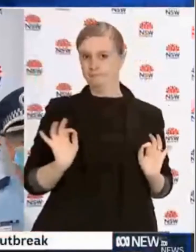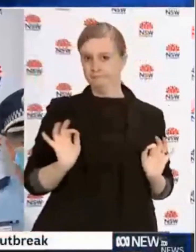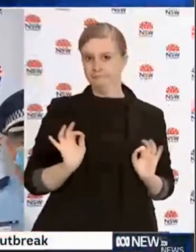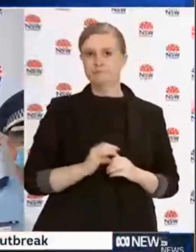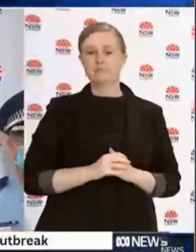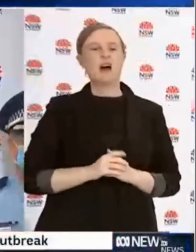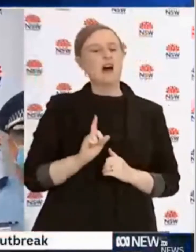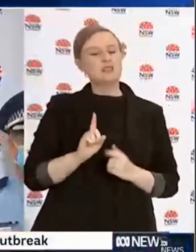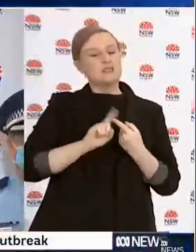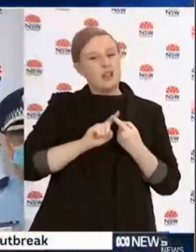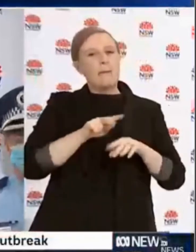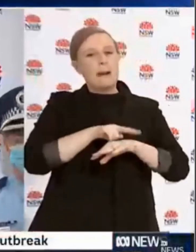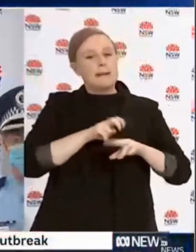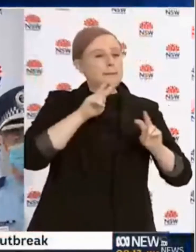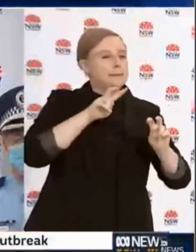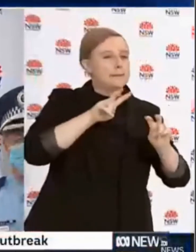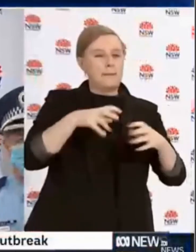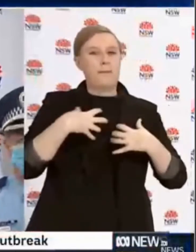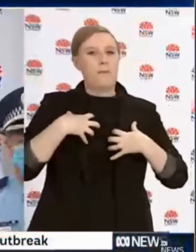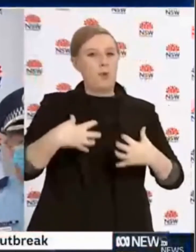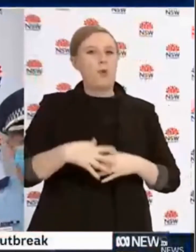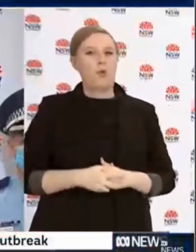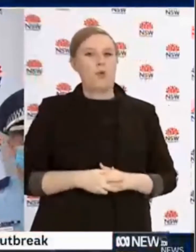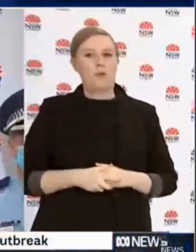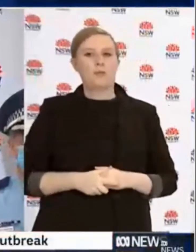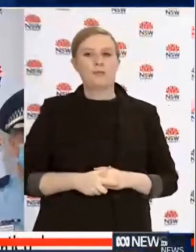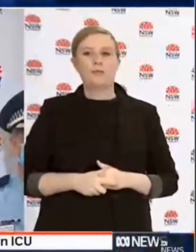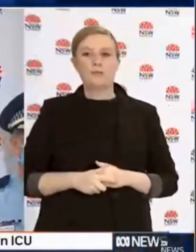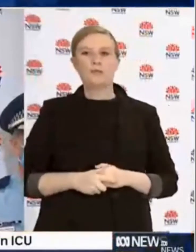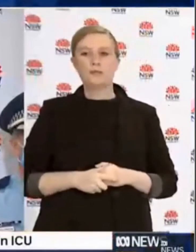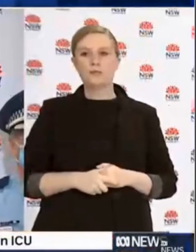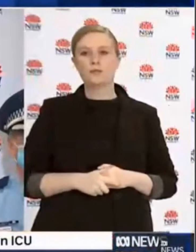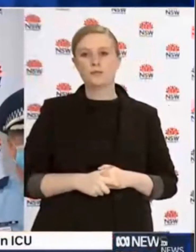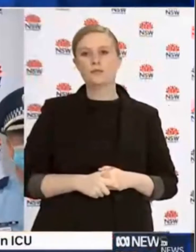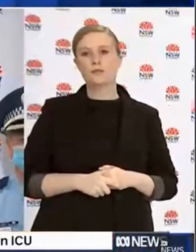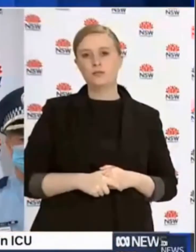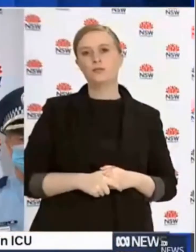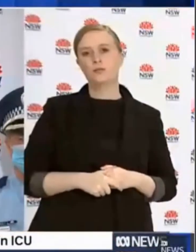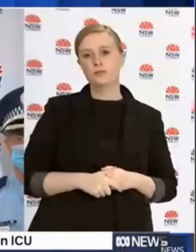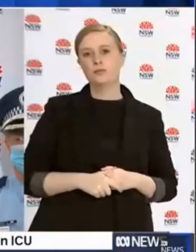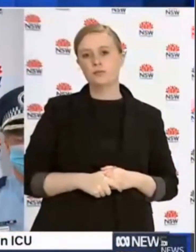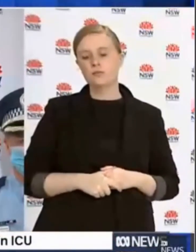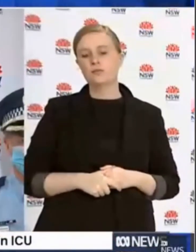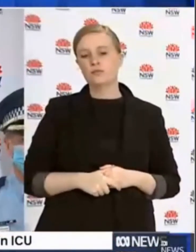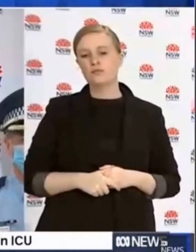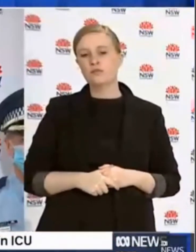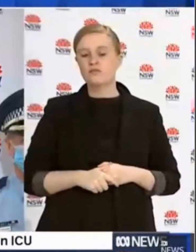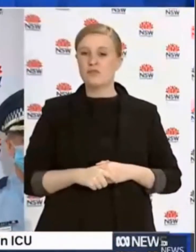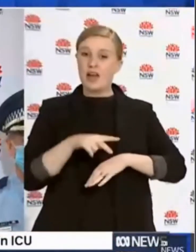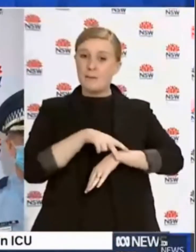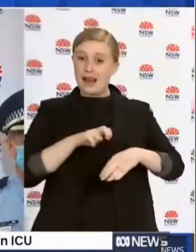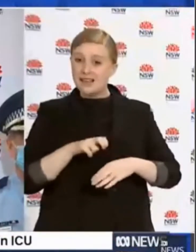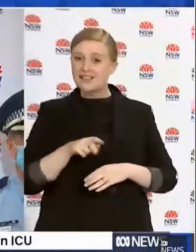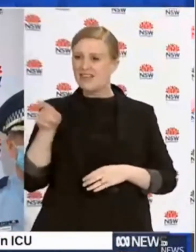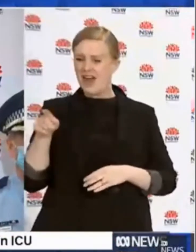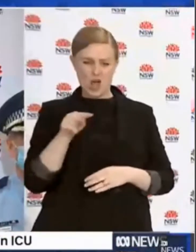that the police have their job, which is to obviously identify the individuals